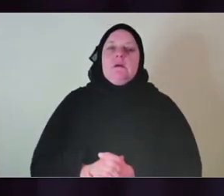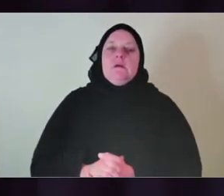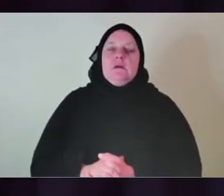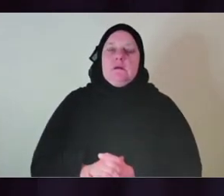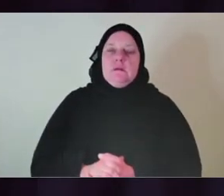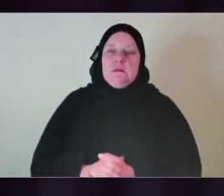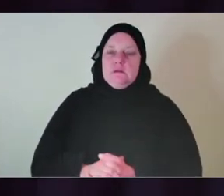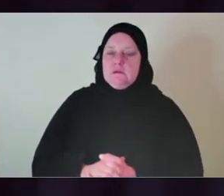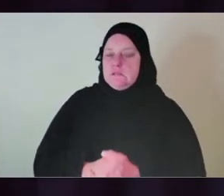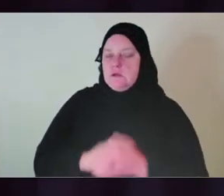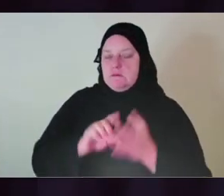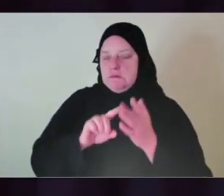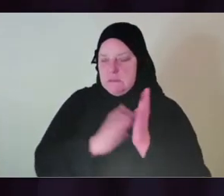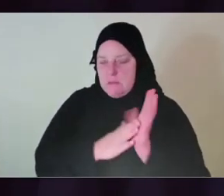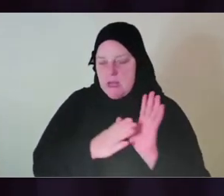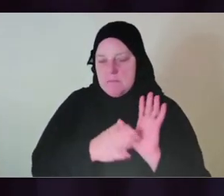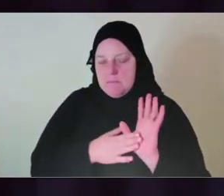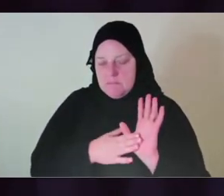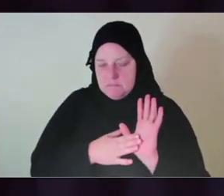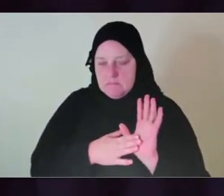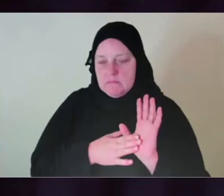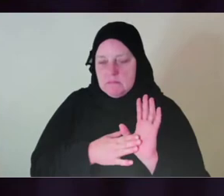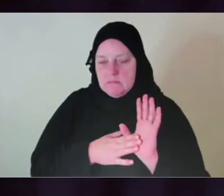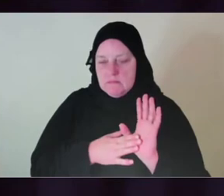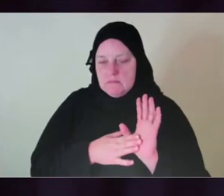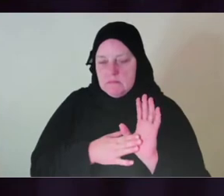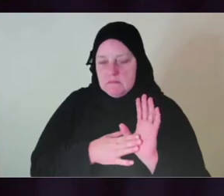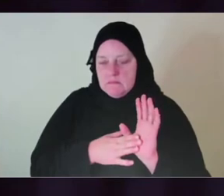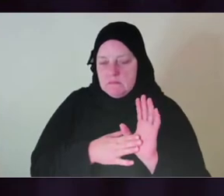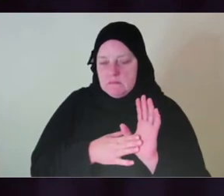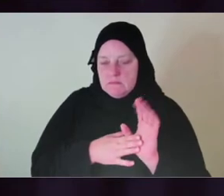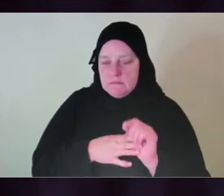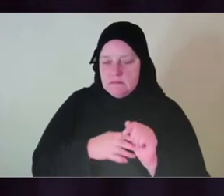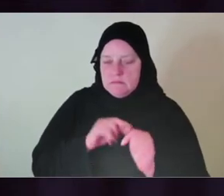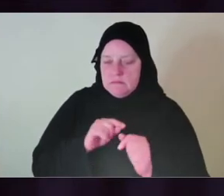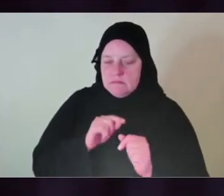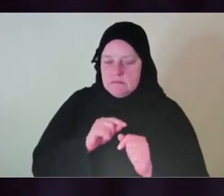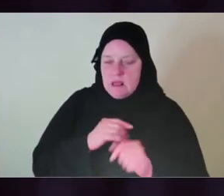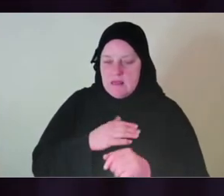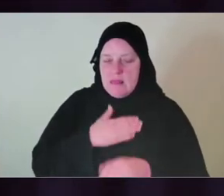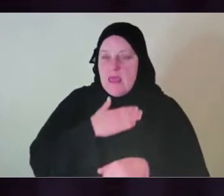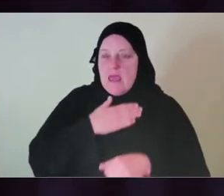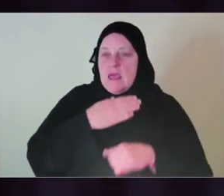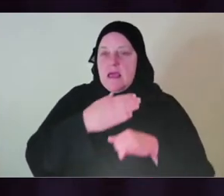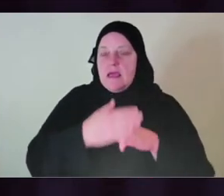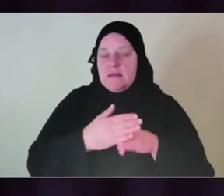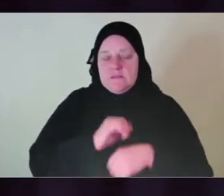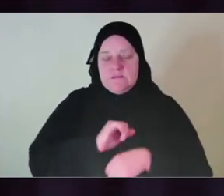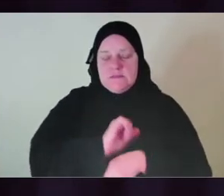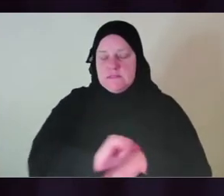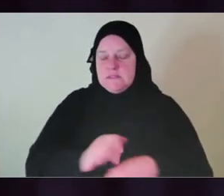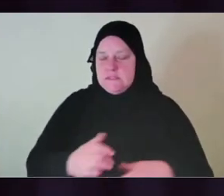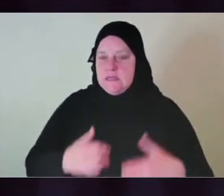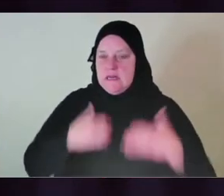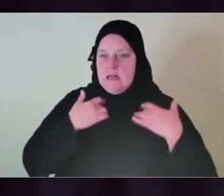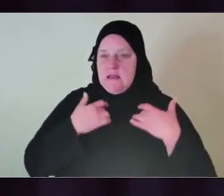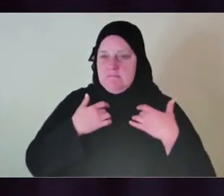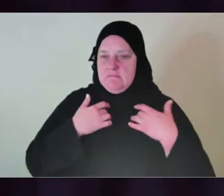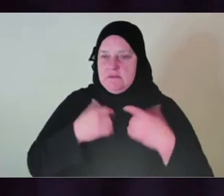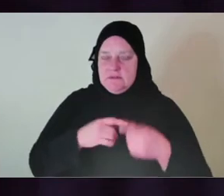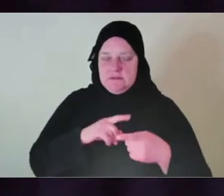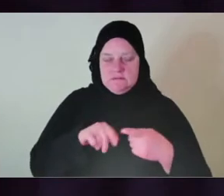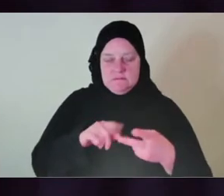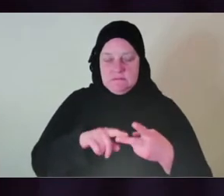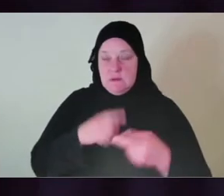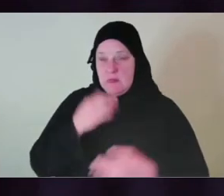moments, can you think about the last moments in the life of his grandfather, Aba